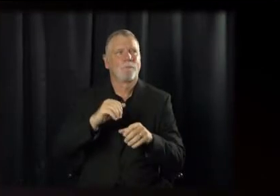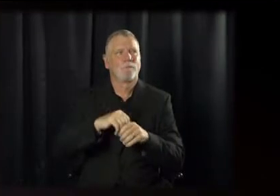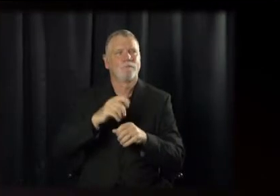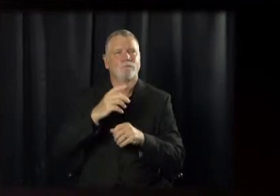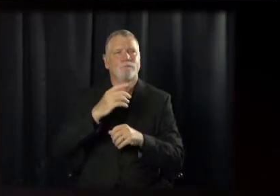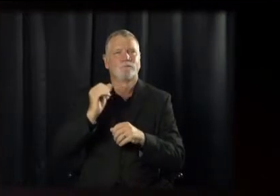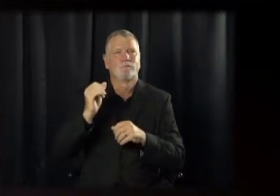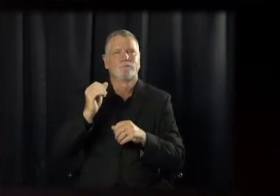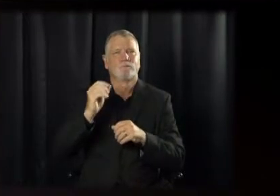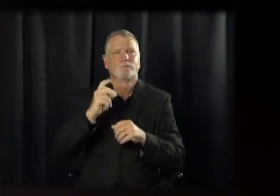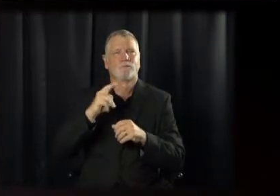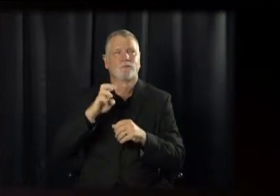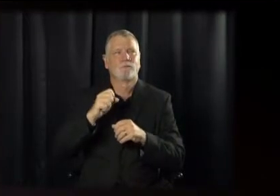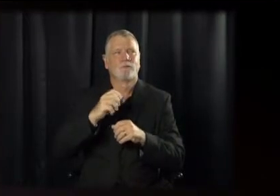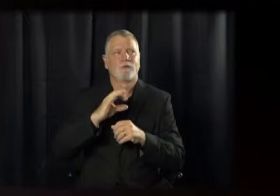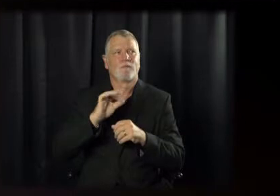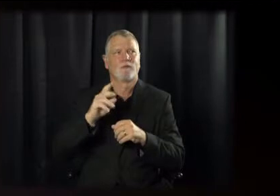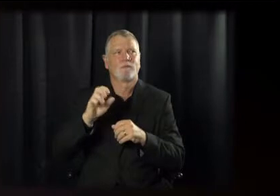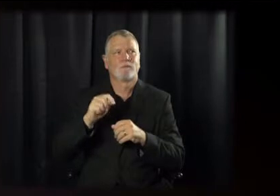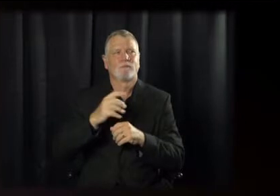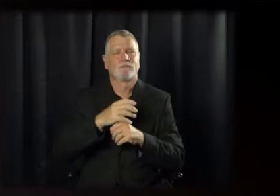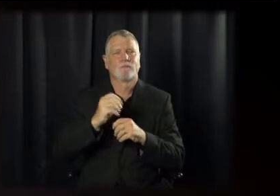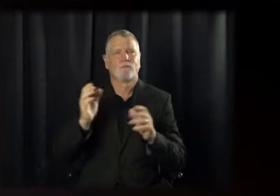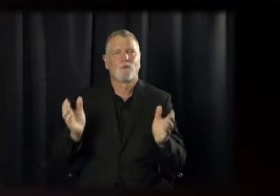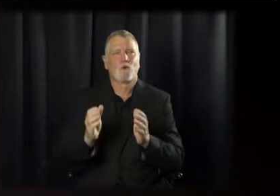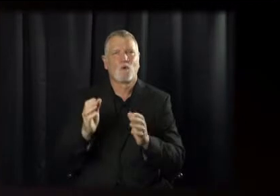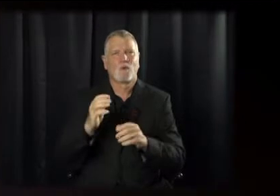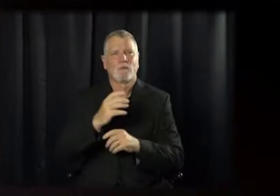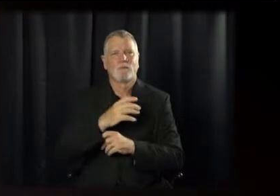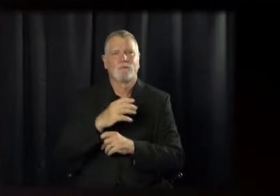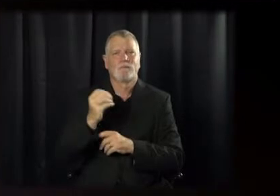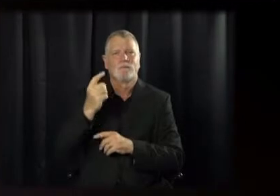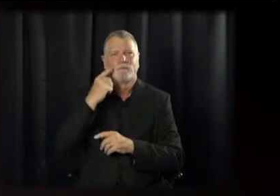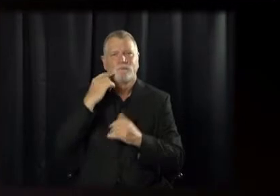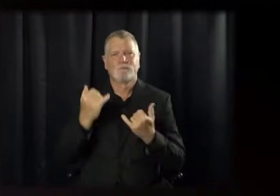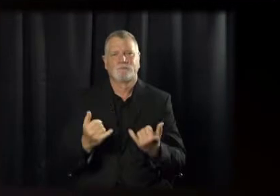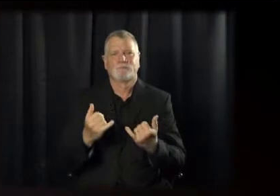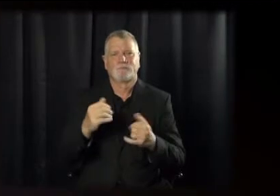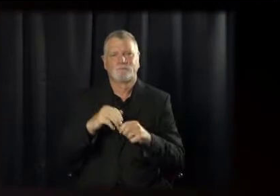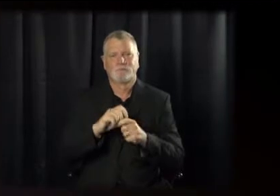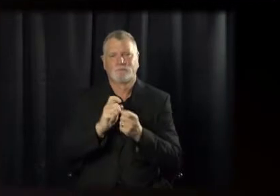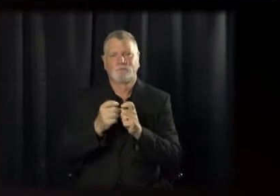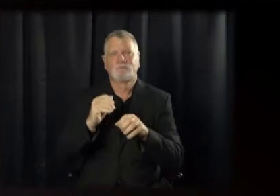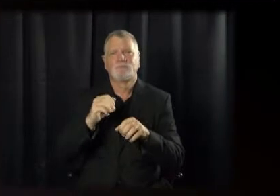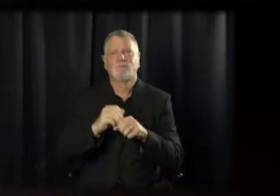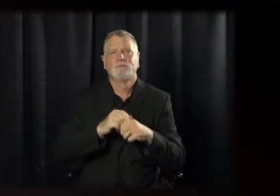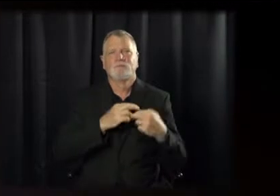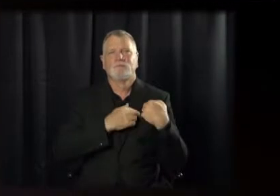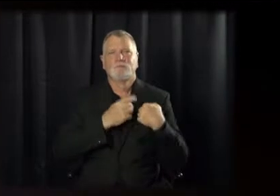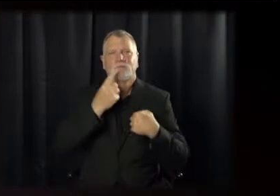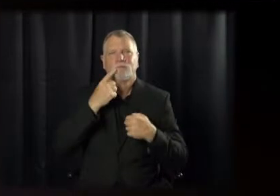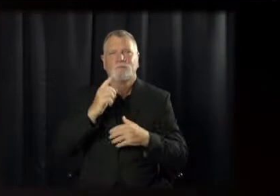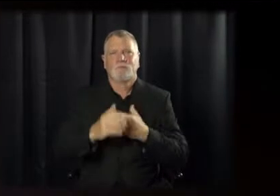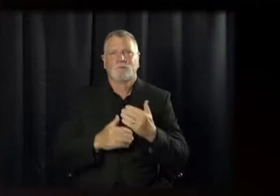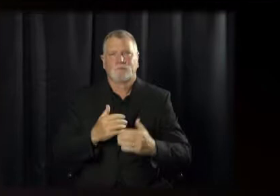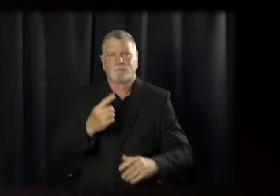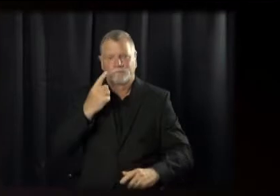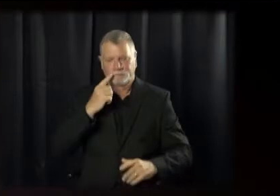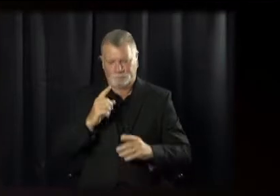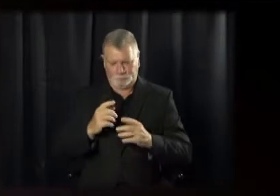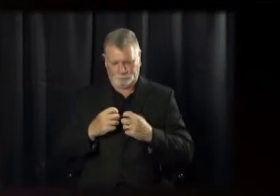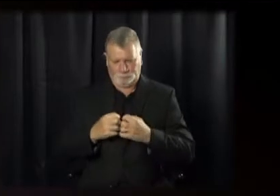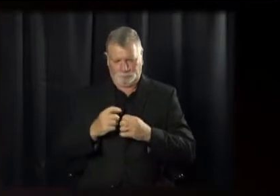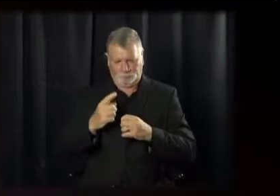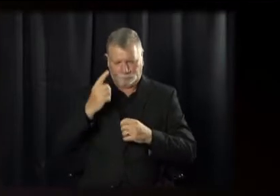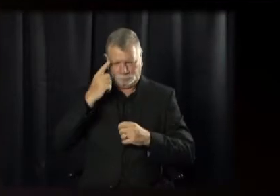island's generation fleet. Equally encouraging is the progress achieved to date in transitioning responsibility for the operation and maintenance of